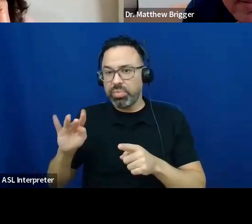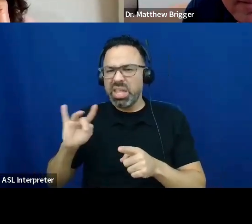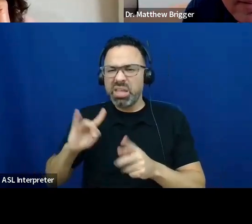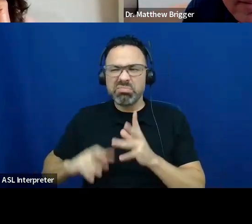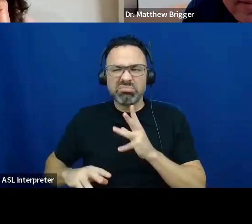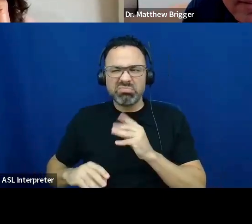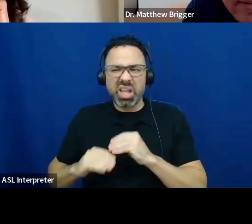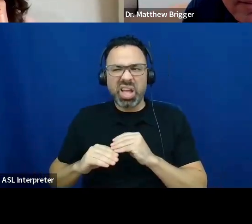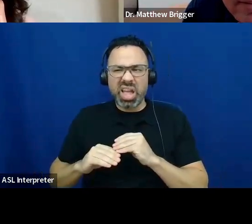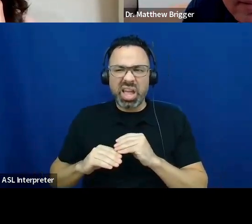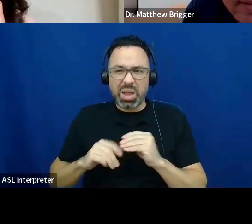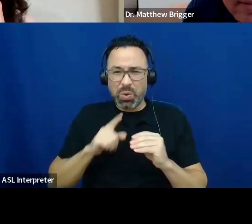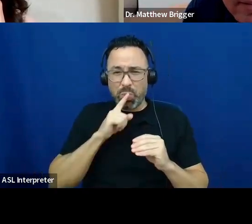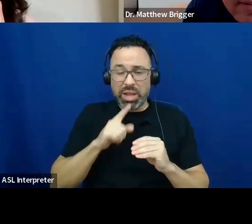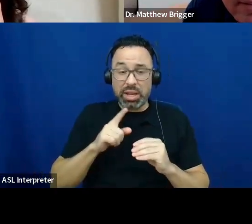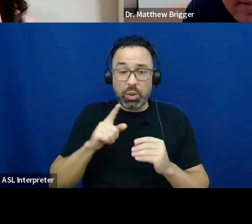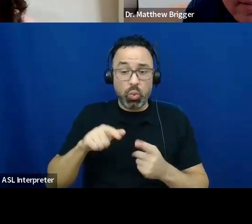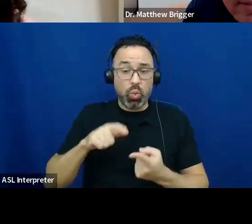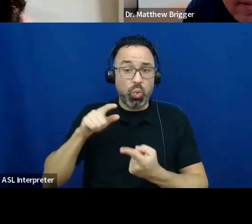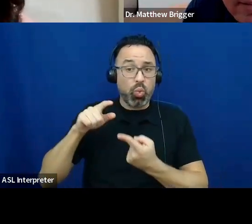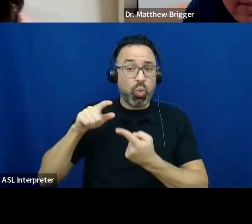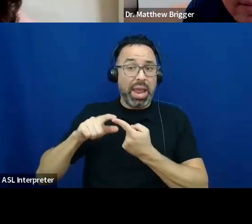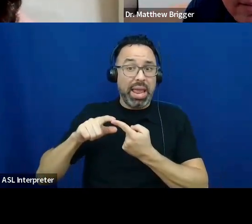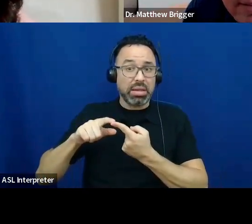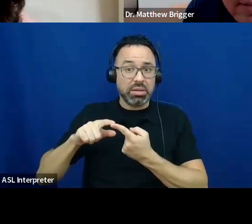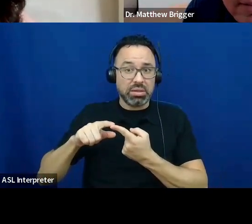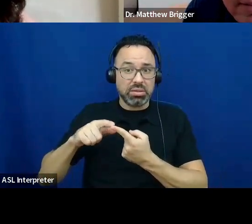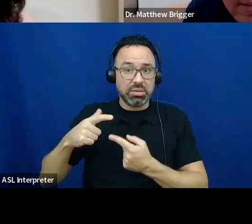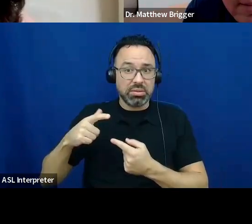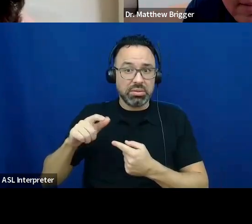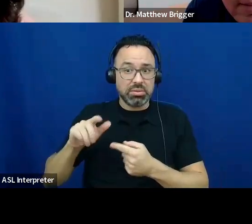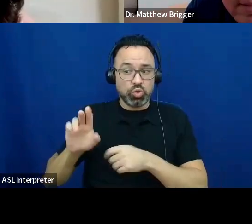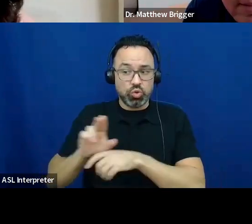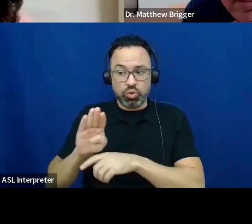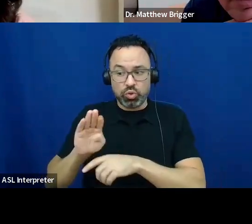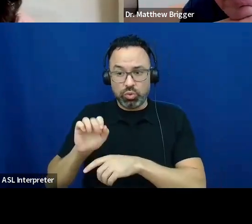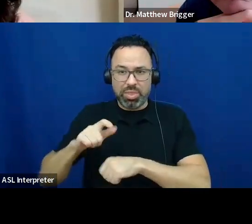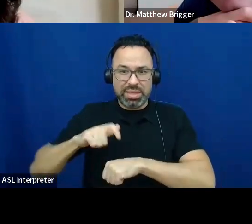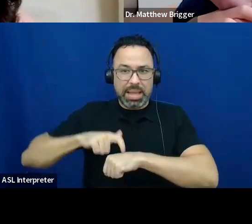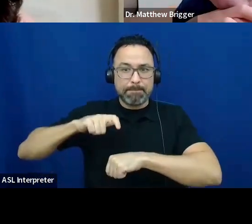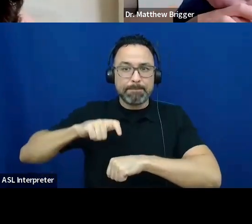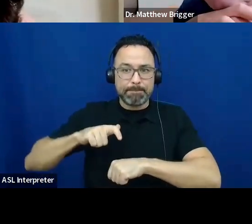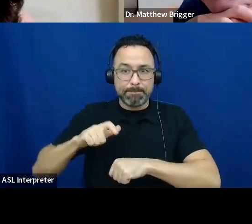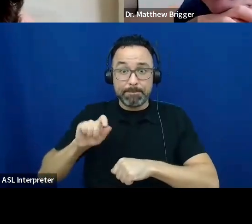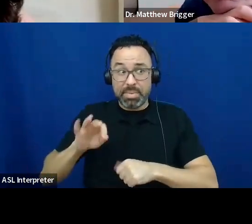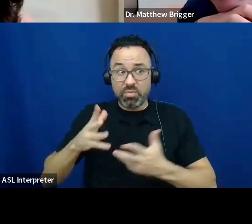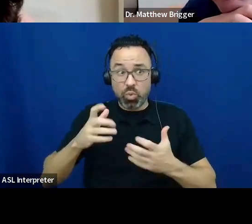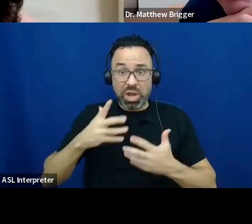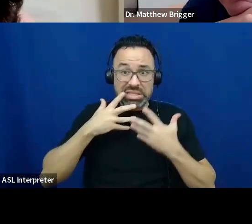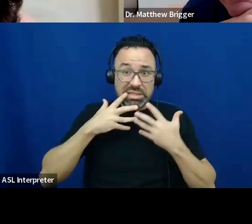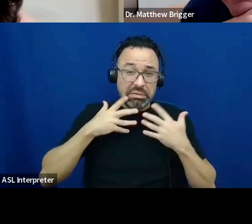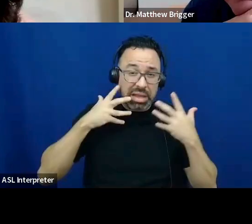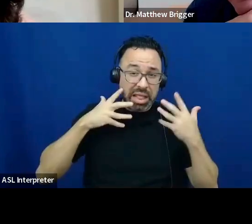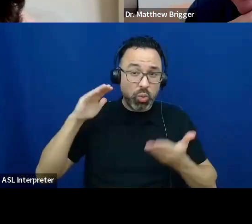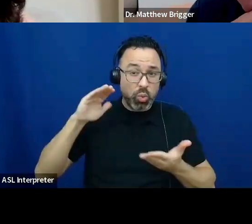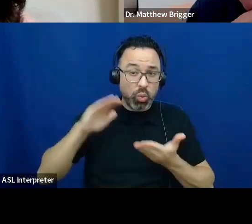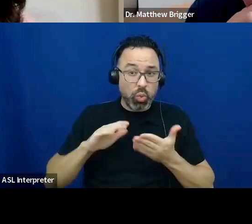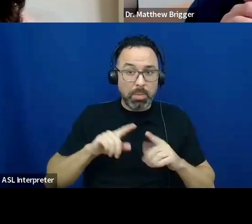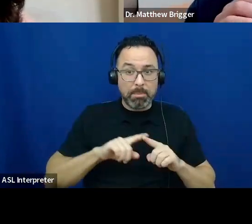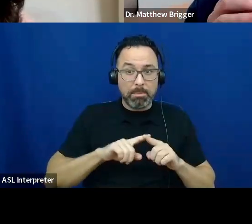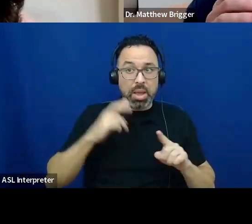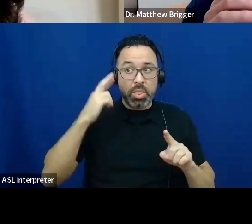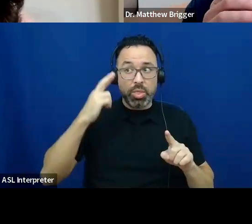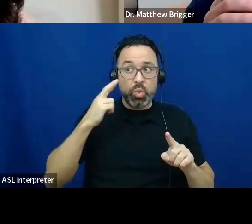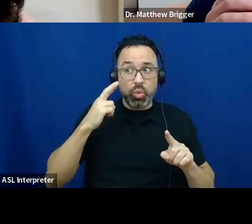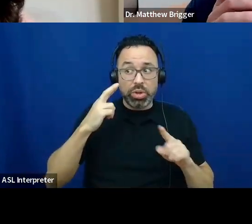from timing of Botox, where if you're looking at reducing secretions, but the reason